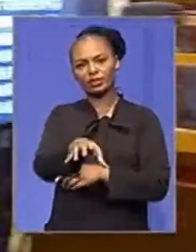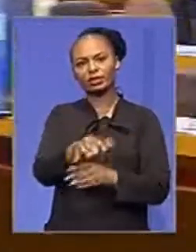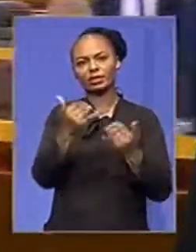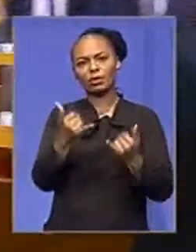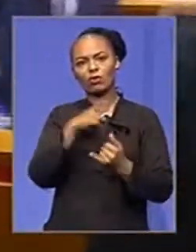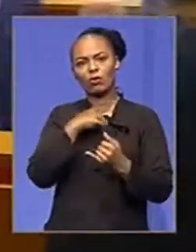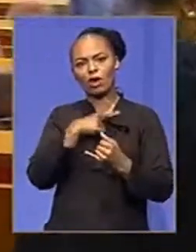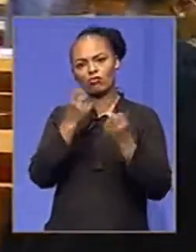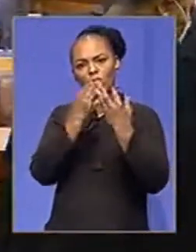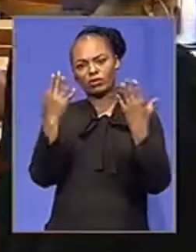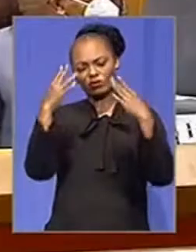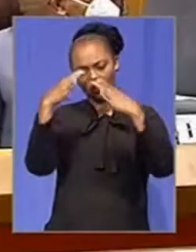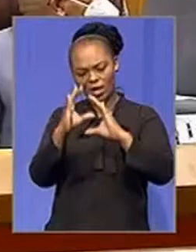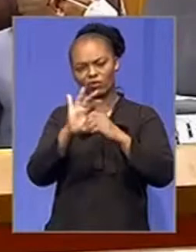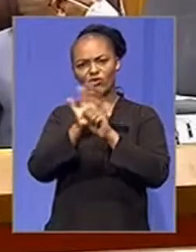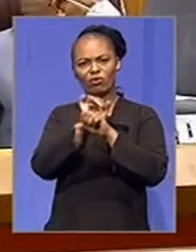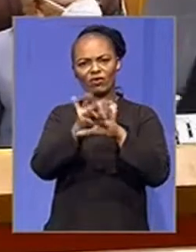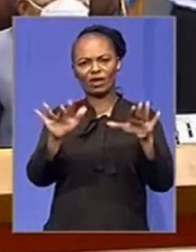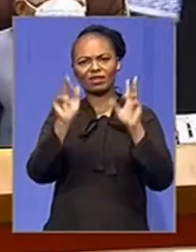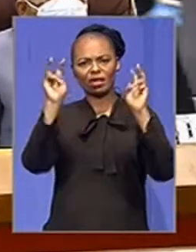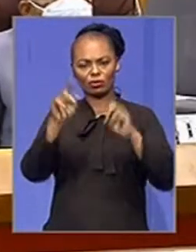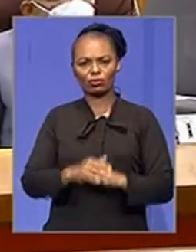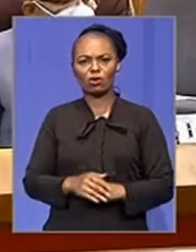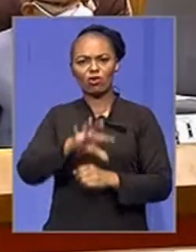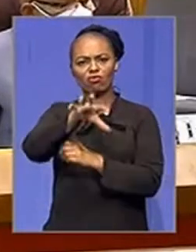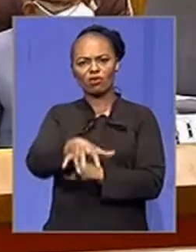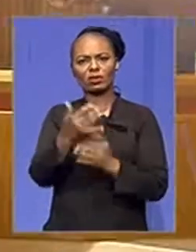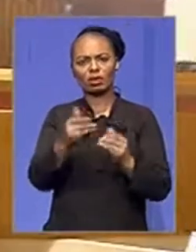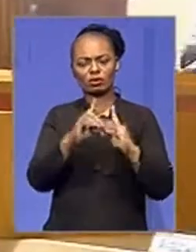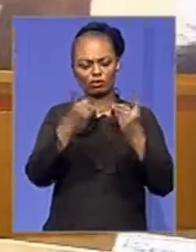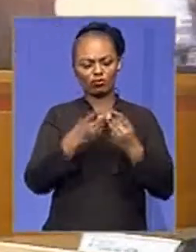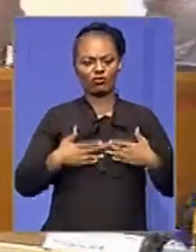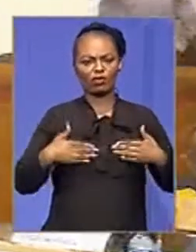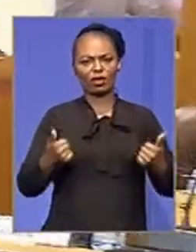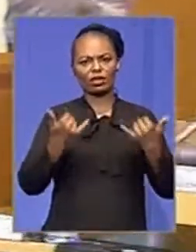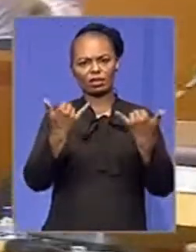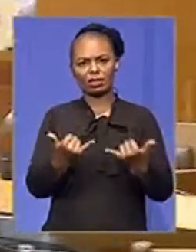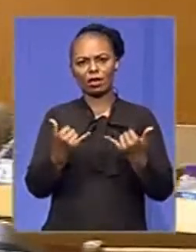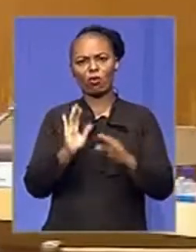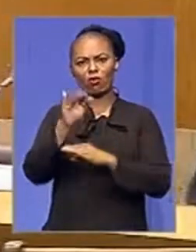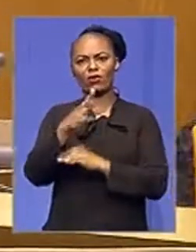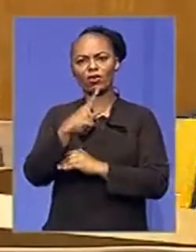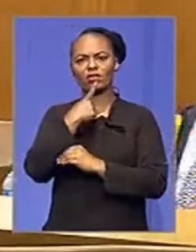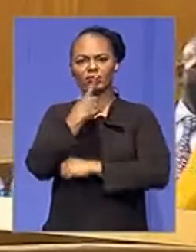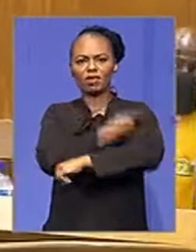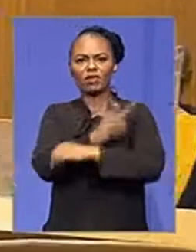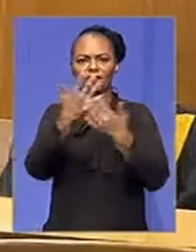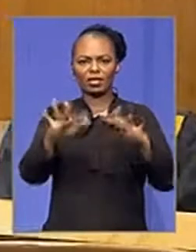leuba la COVID-19. Province e setse ya betše bašomi ba tša maphelo ba go feta 4,000 moento go fihla ga